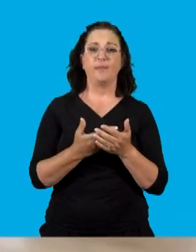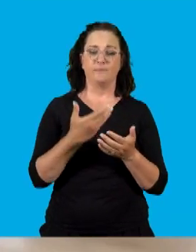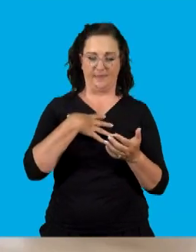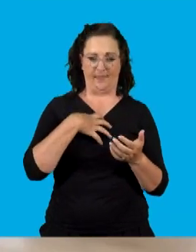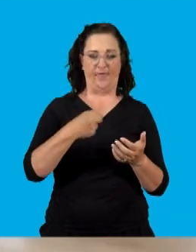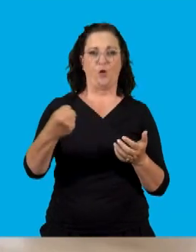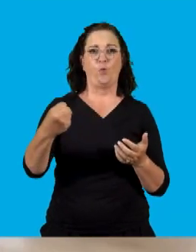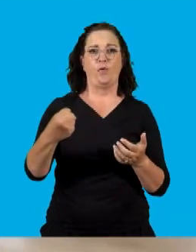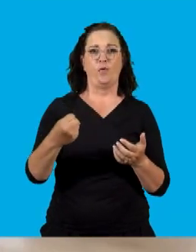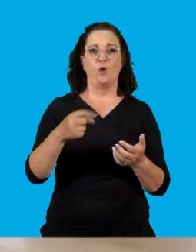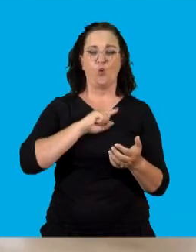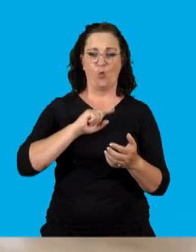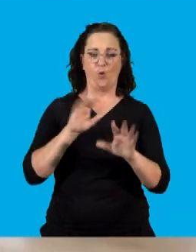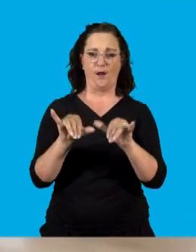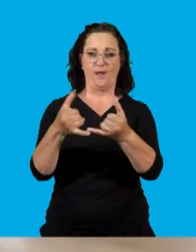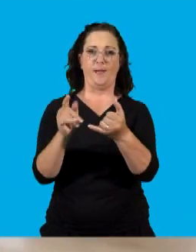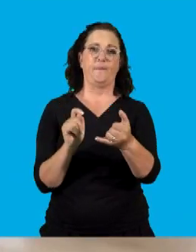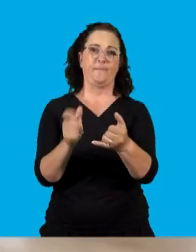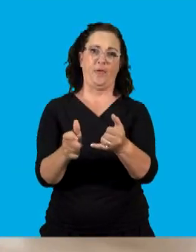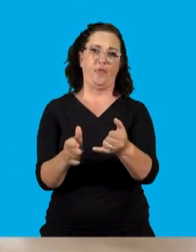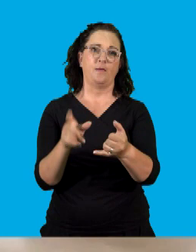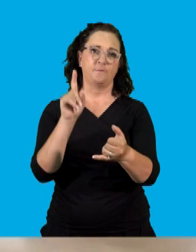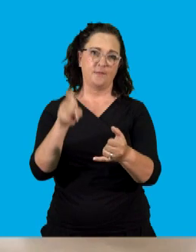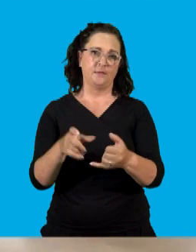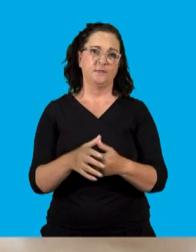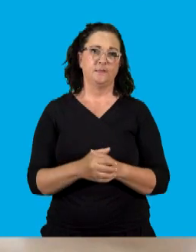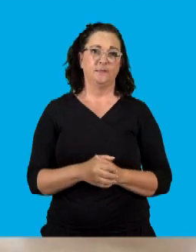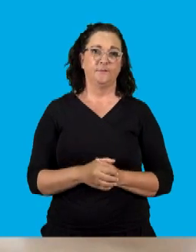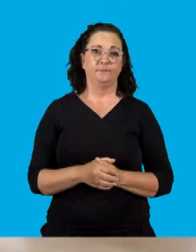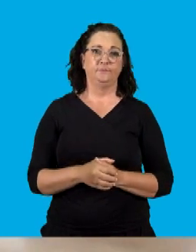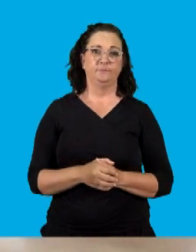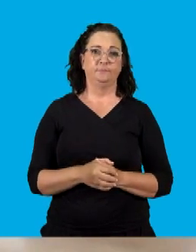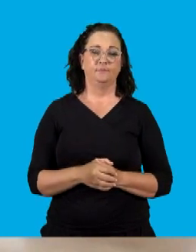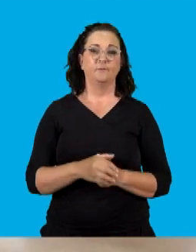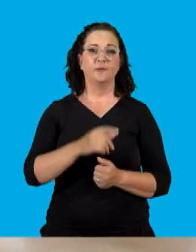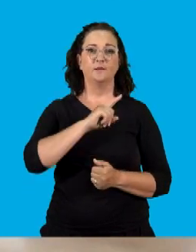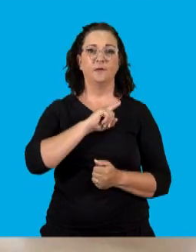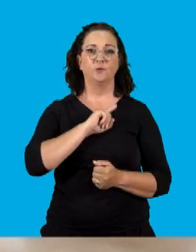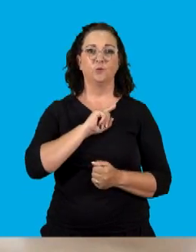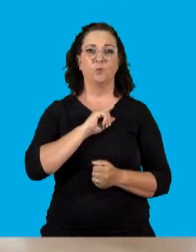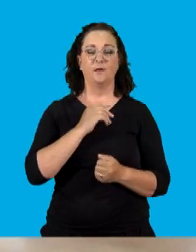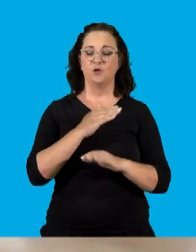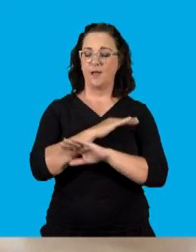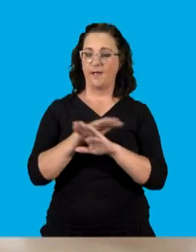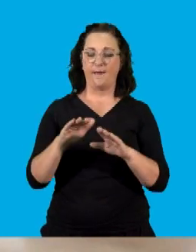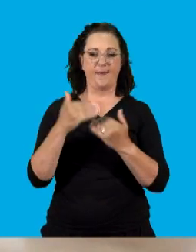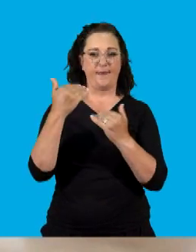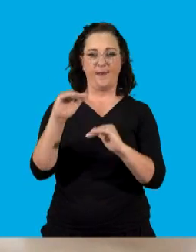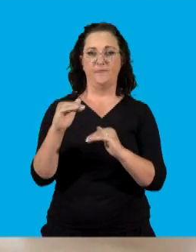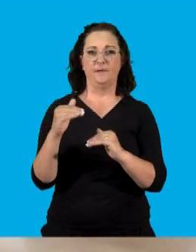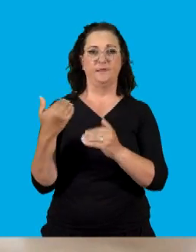their assets to pay for the debts of a personal liability company. That's why we say they have